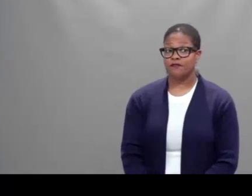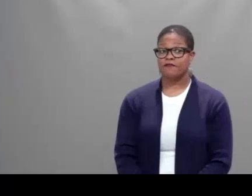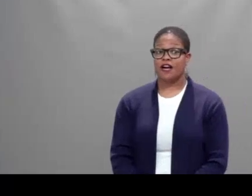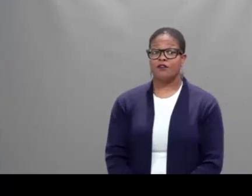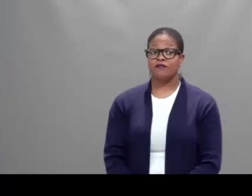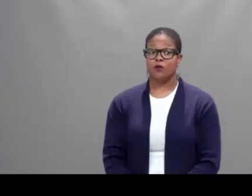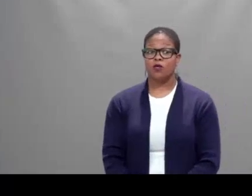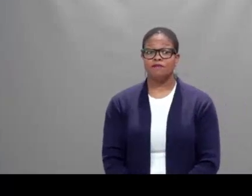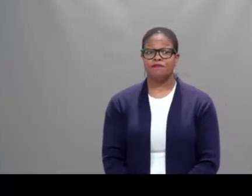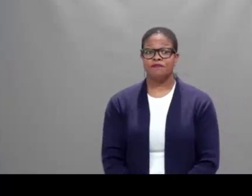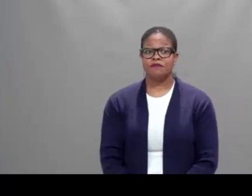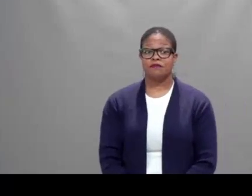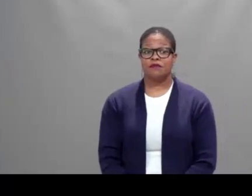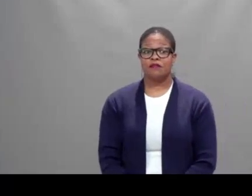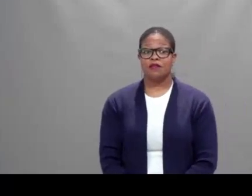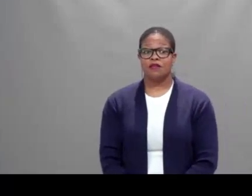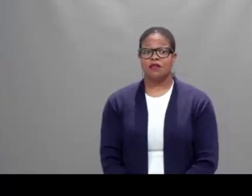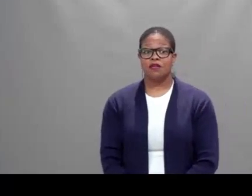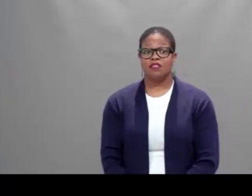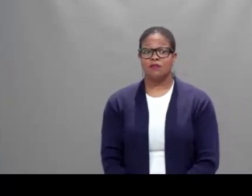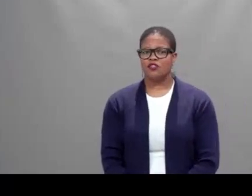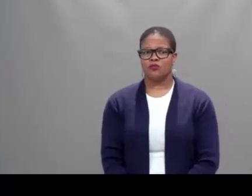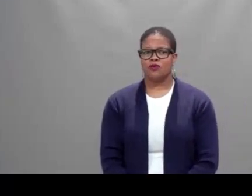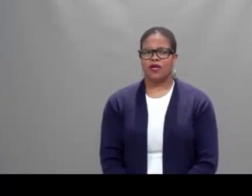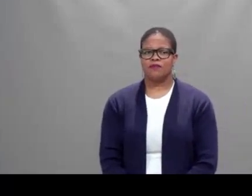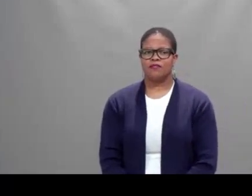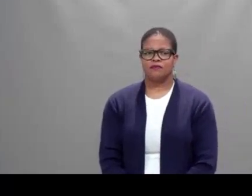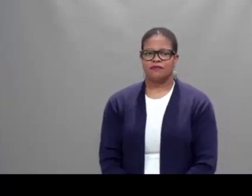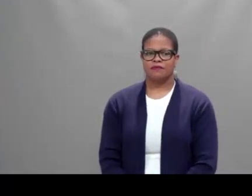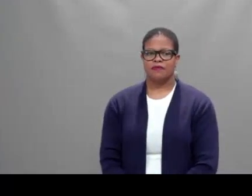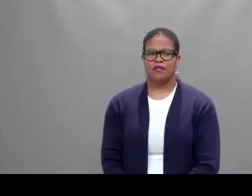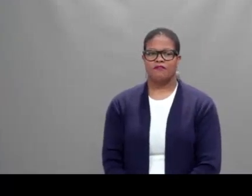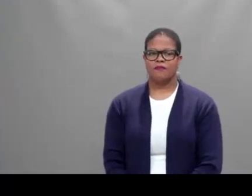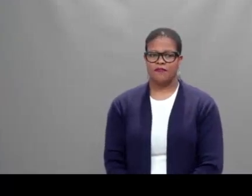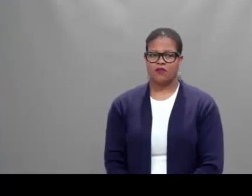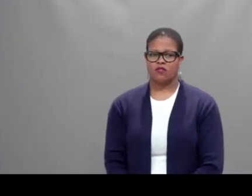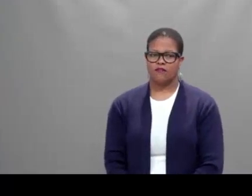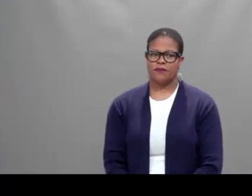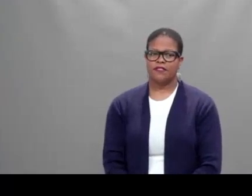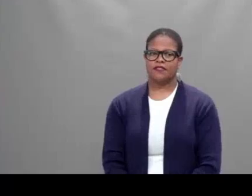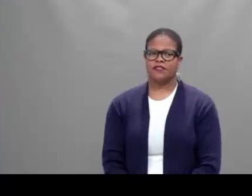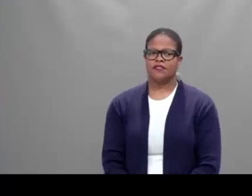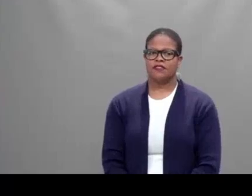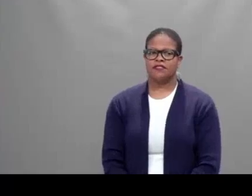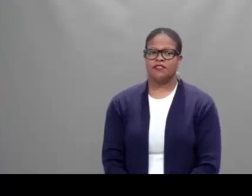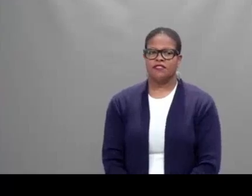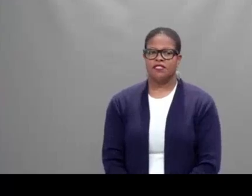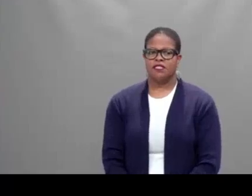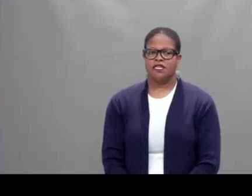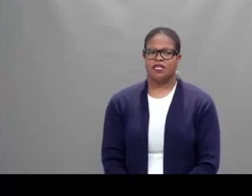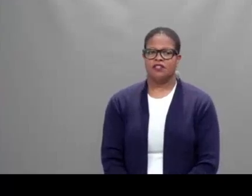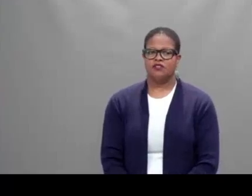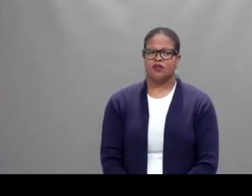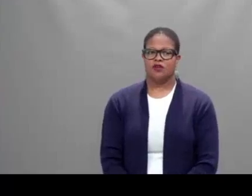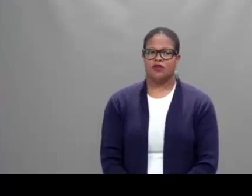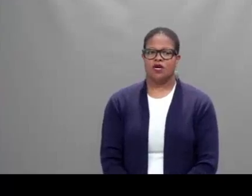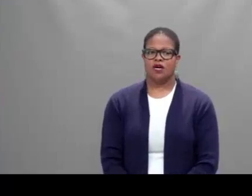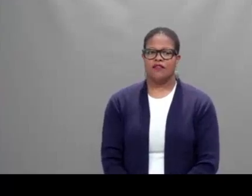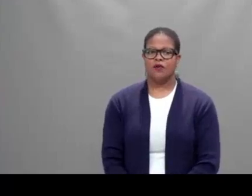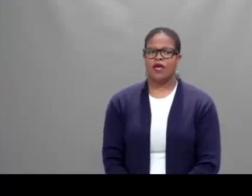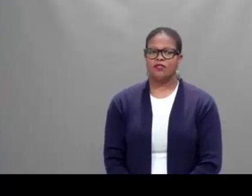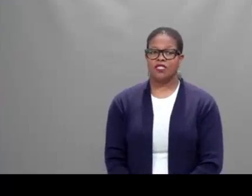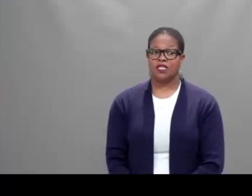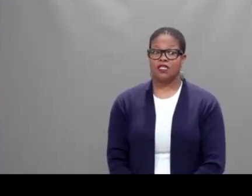to get funding for 504 special programs from the federal government. And